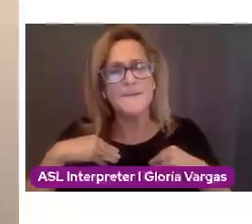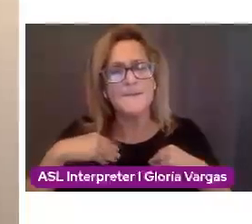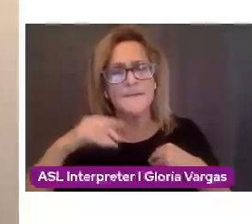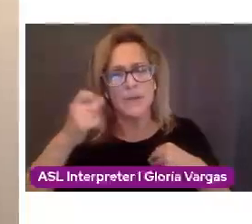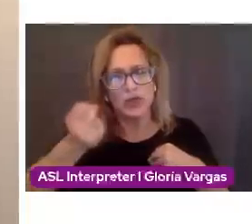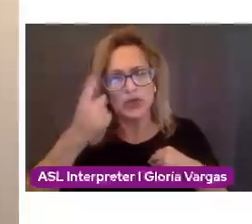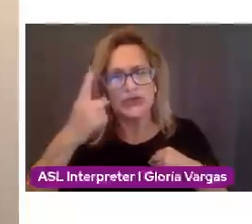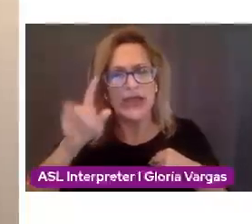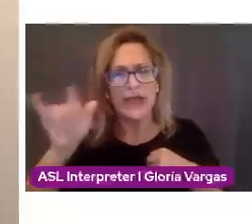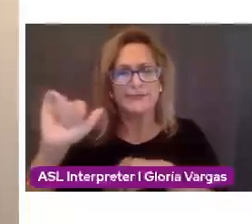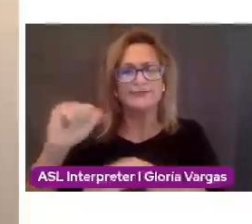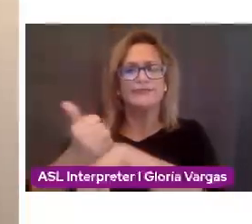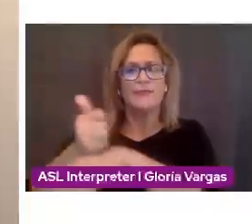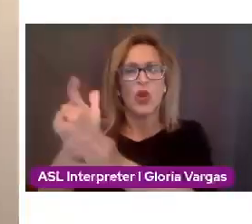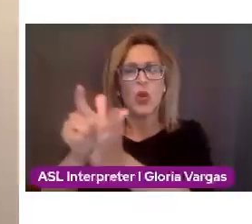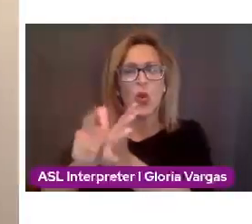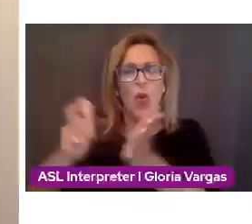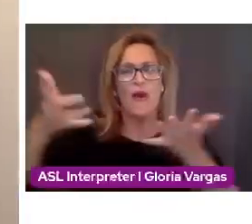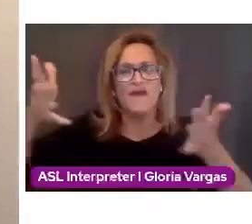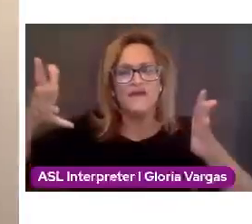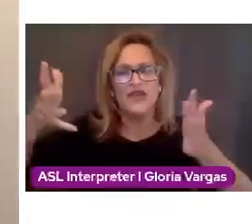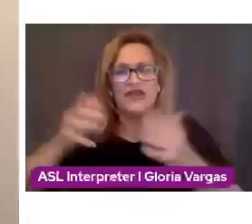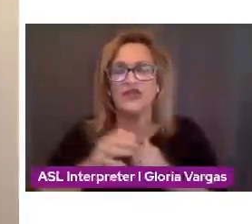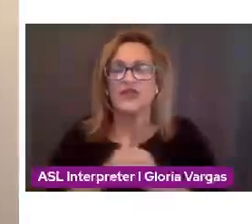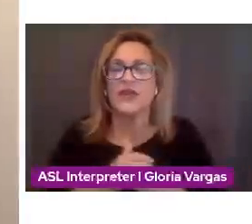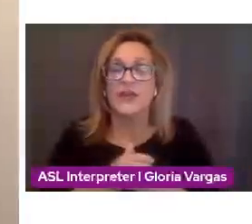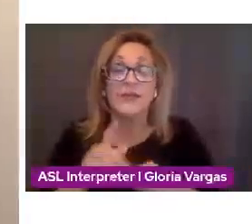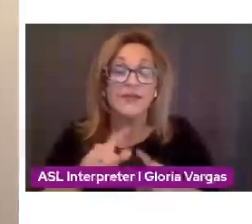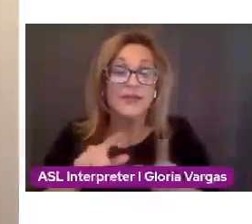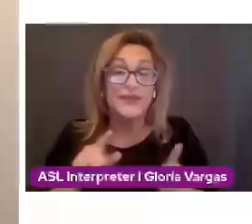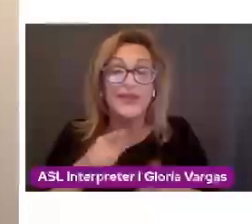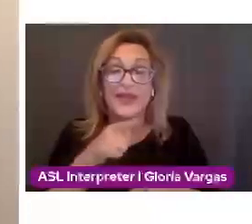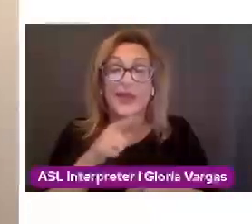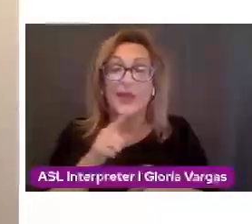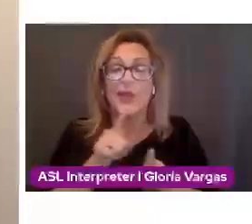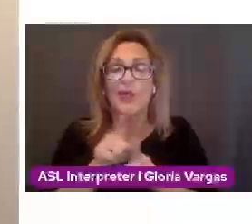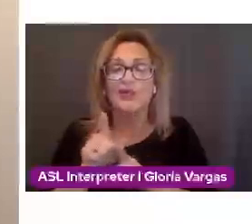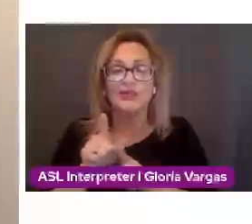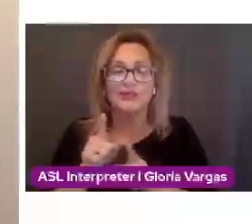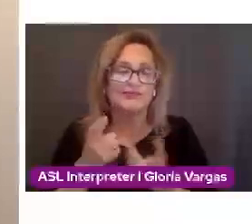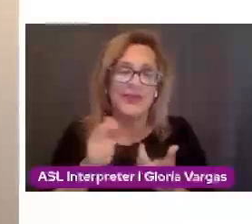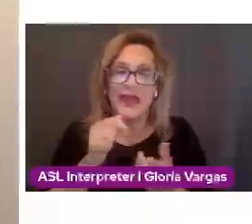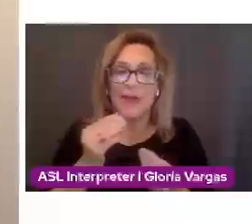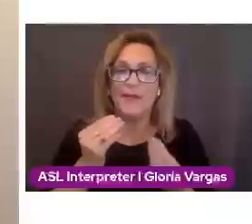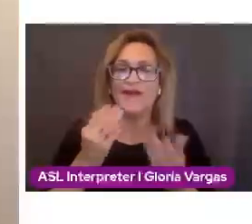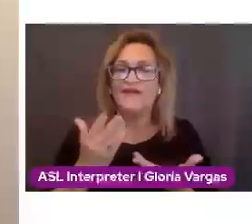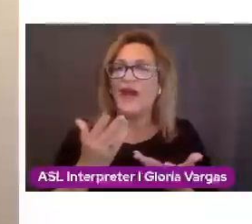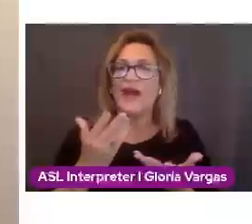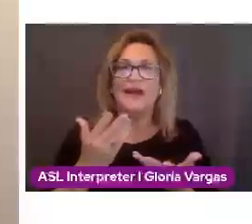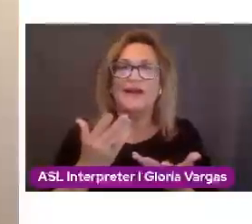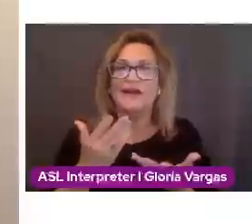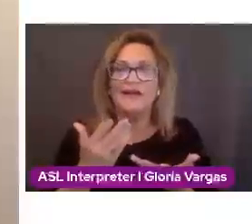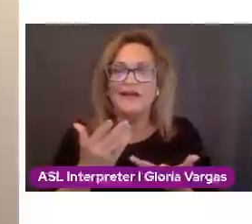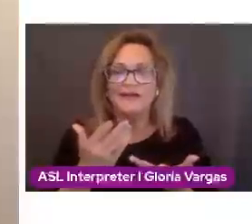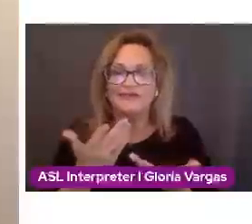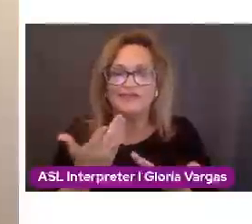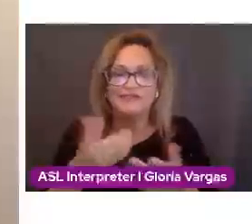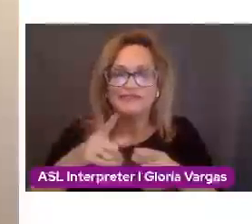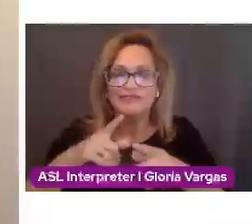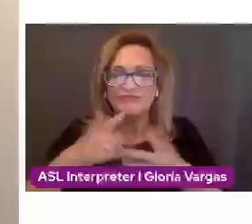opinion, they stated not just, and they did not provide they didn't rely